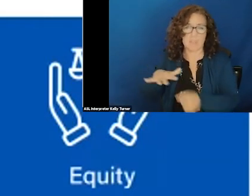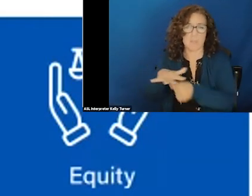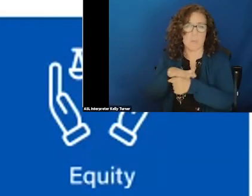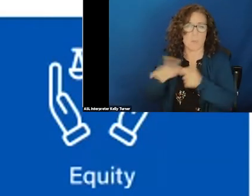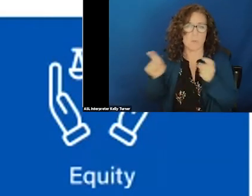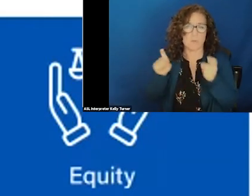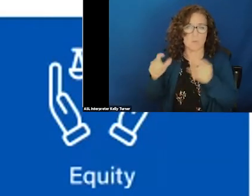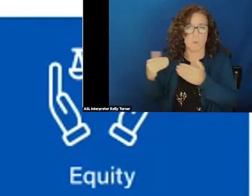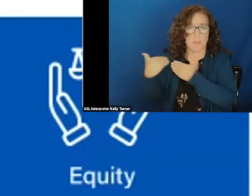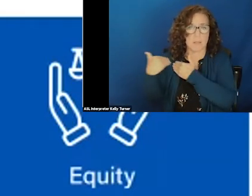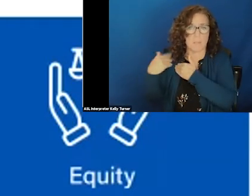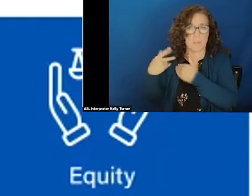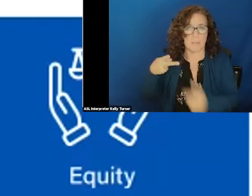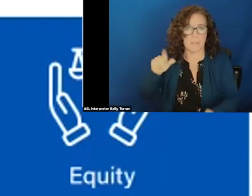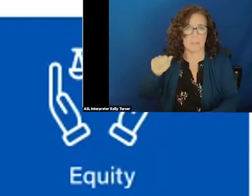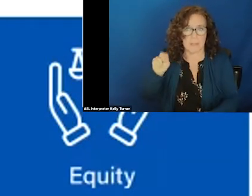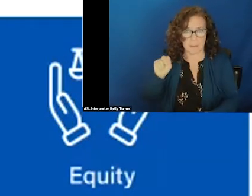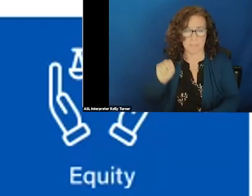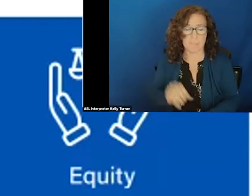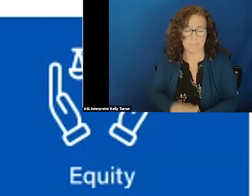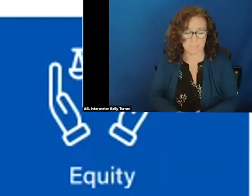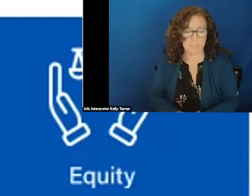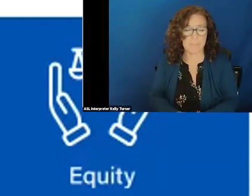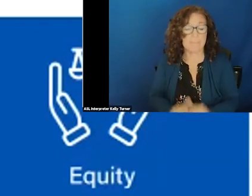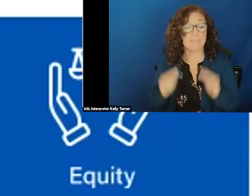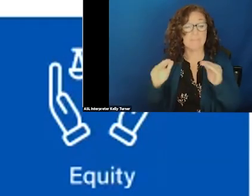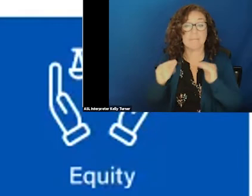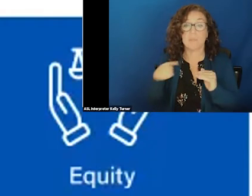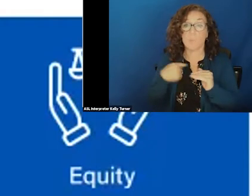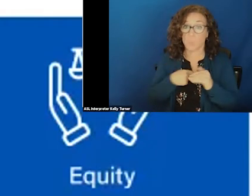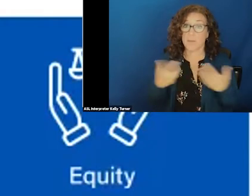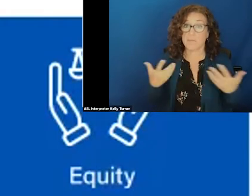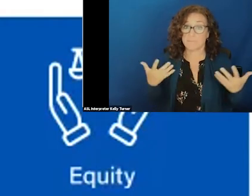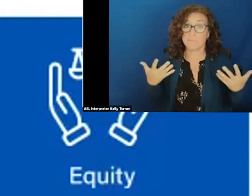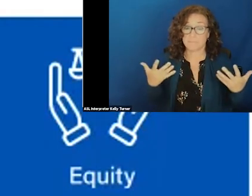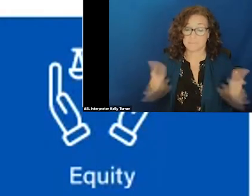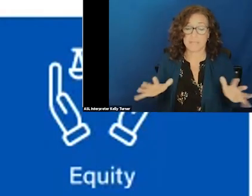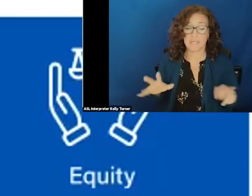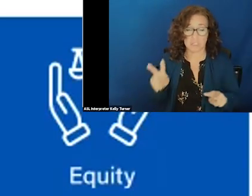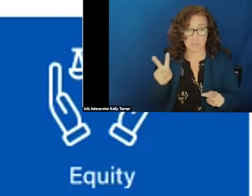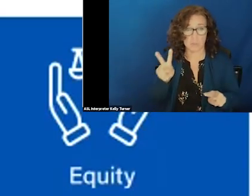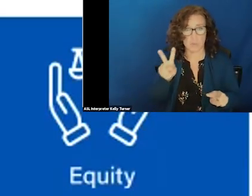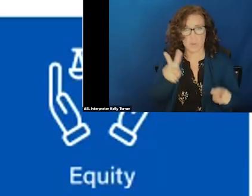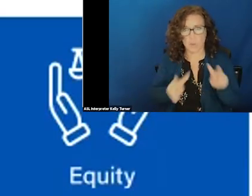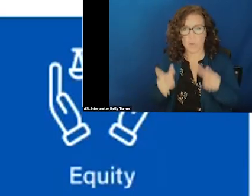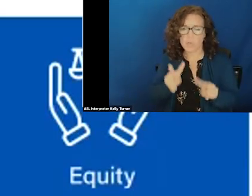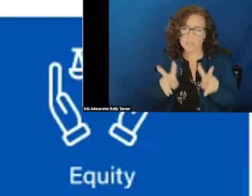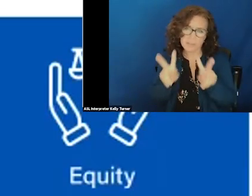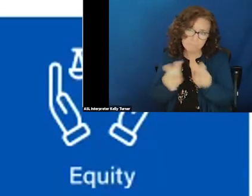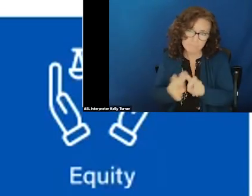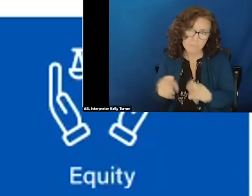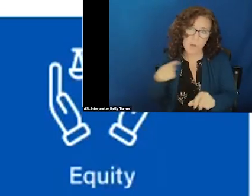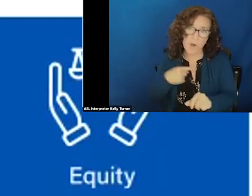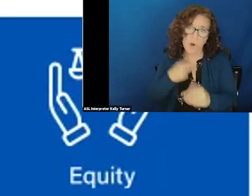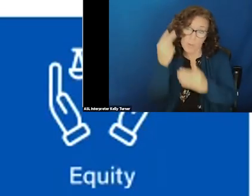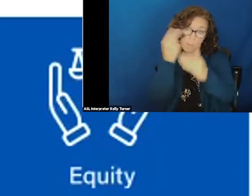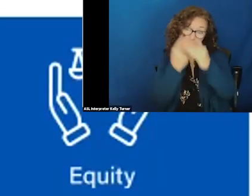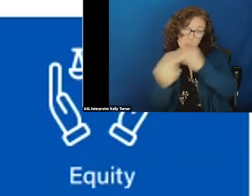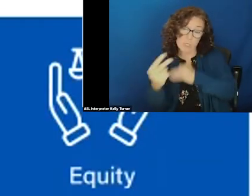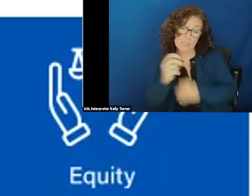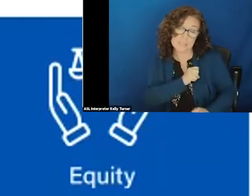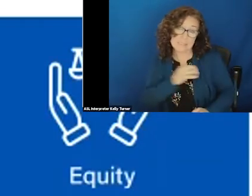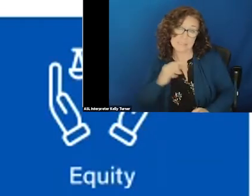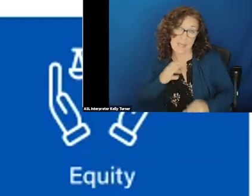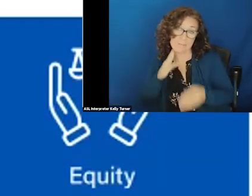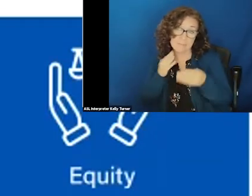our projected staffing expenditures, which we are proposing. We spend about 6% on